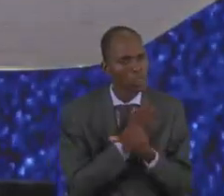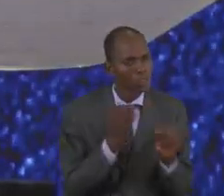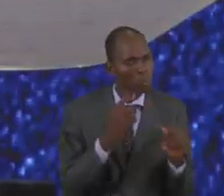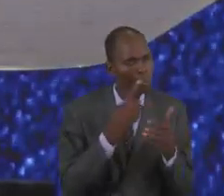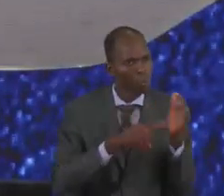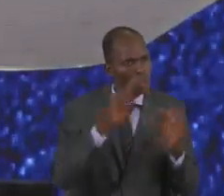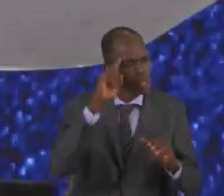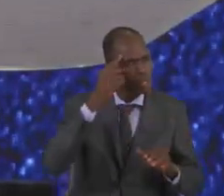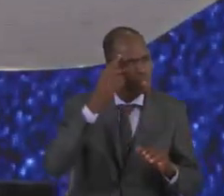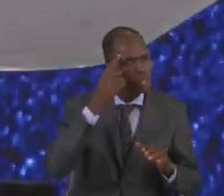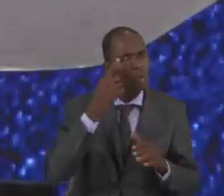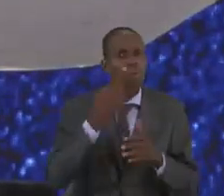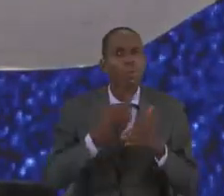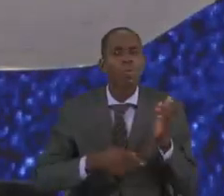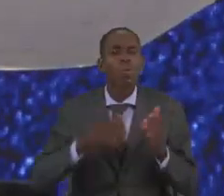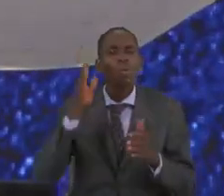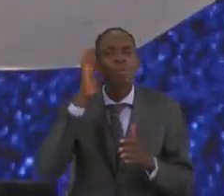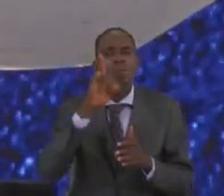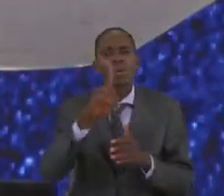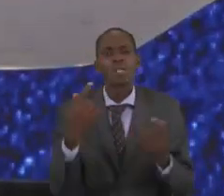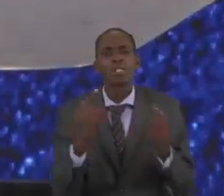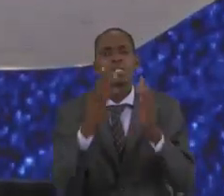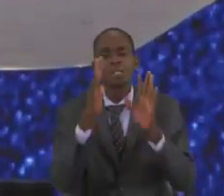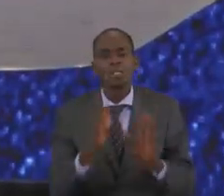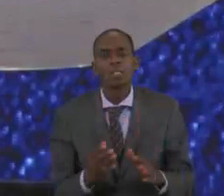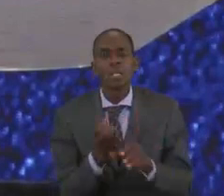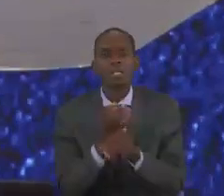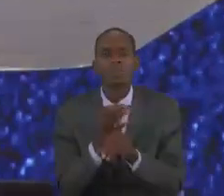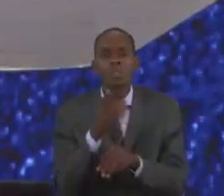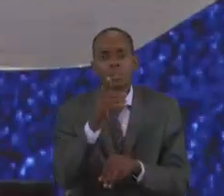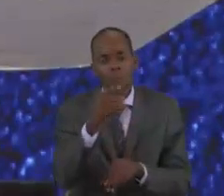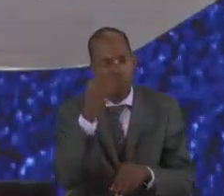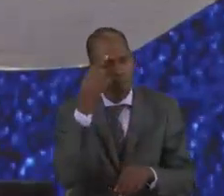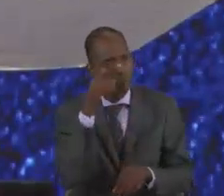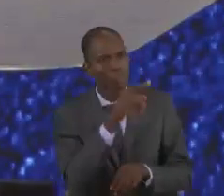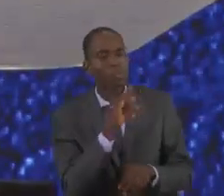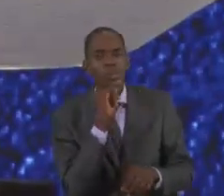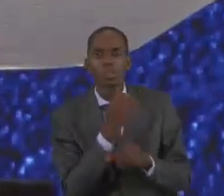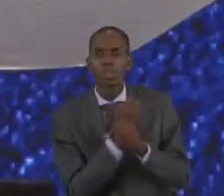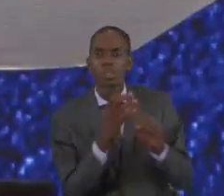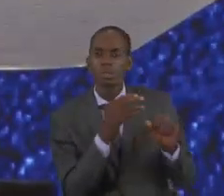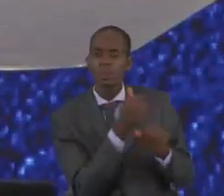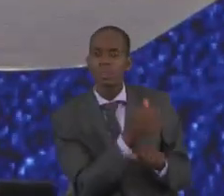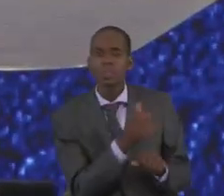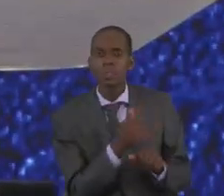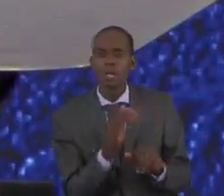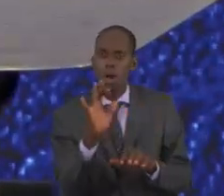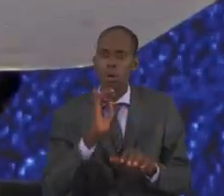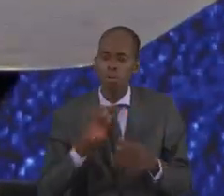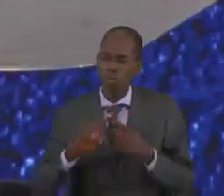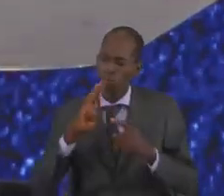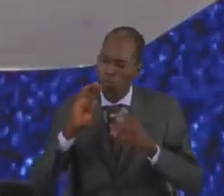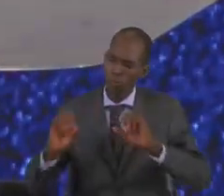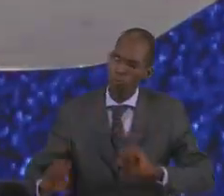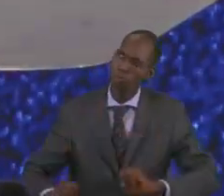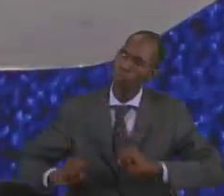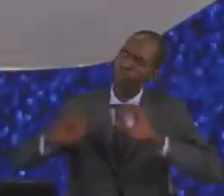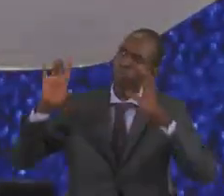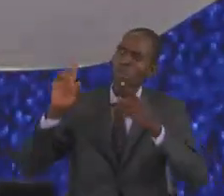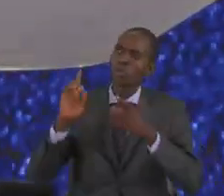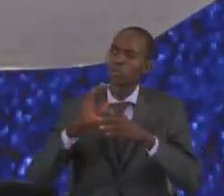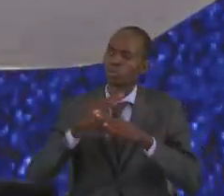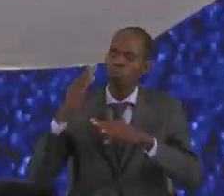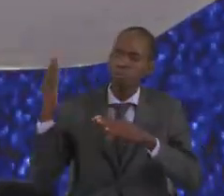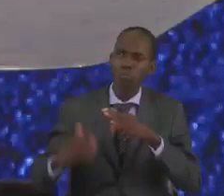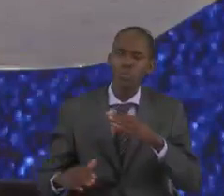it? What will a sinner think about it who is not saved himself? I want to commit myself